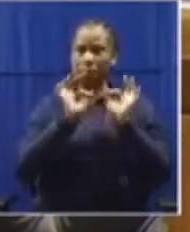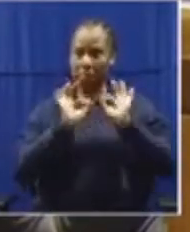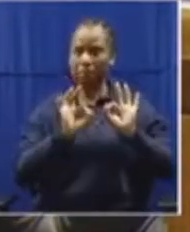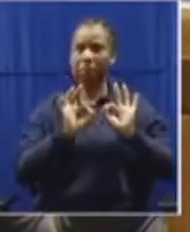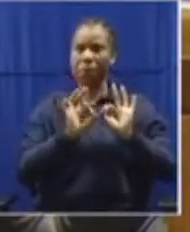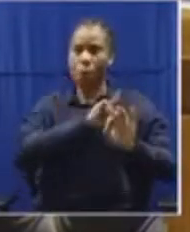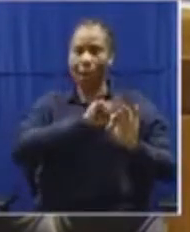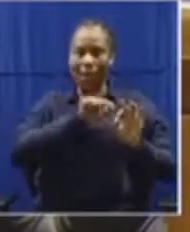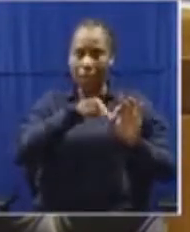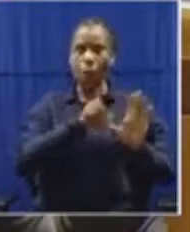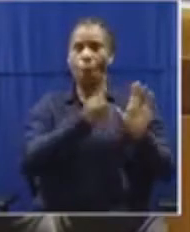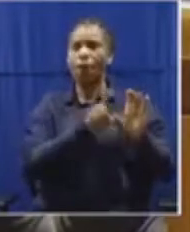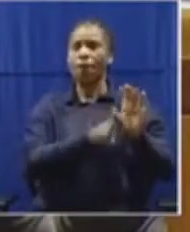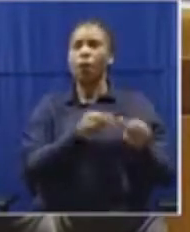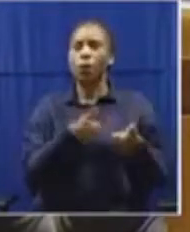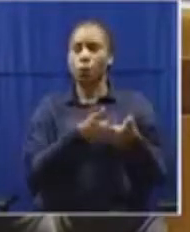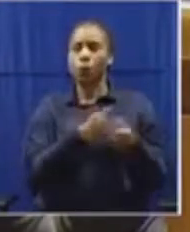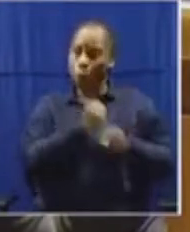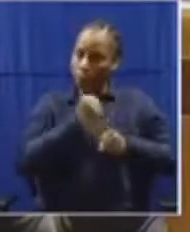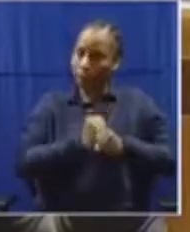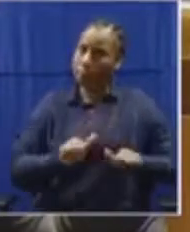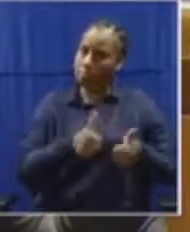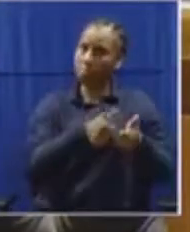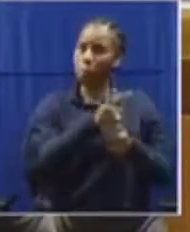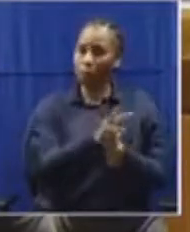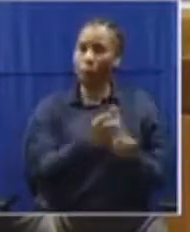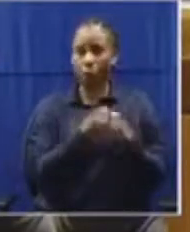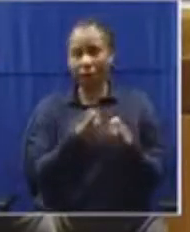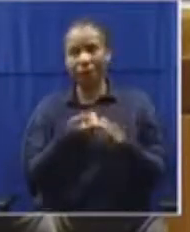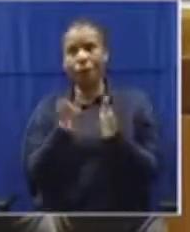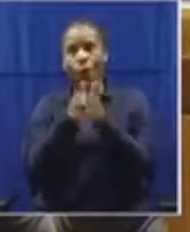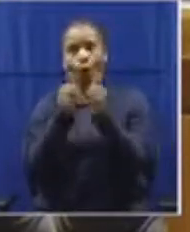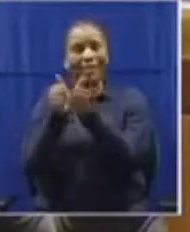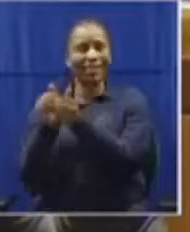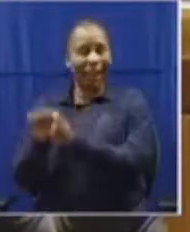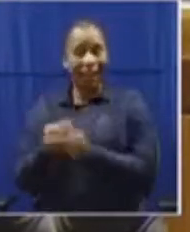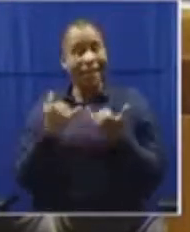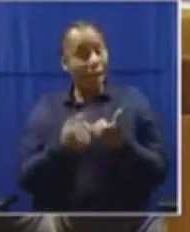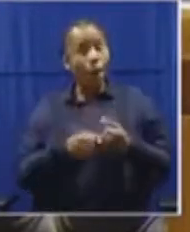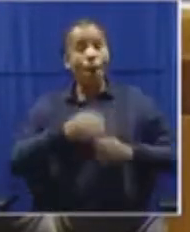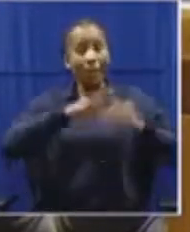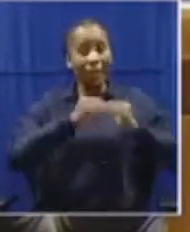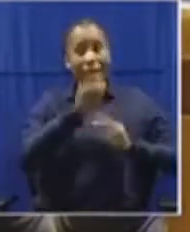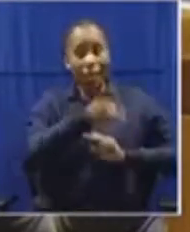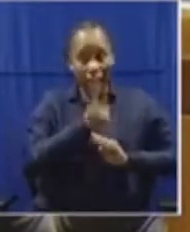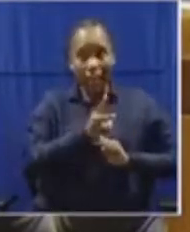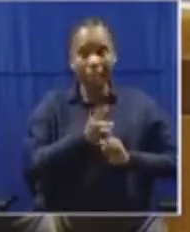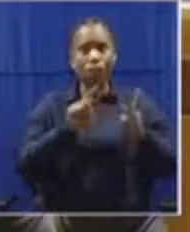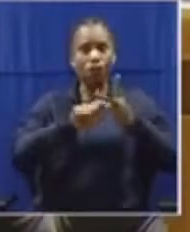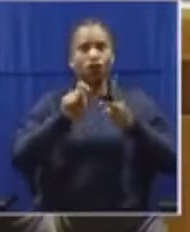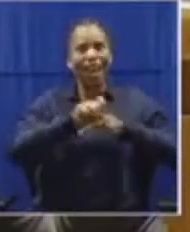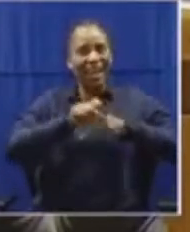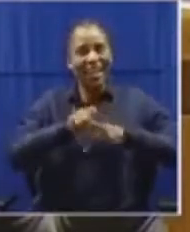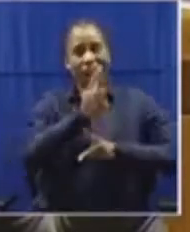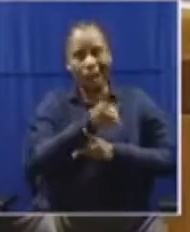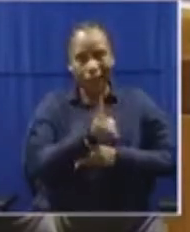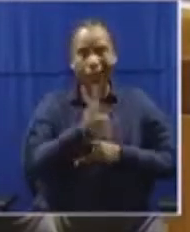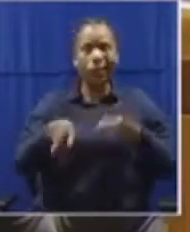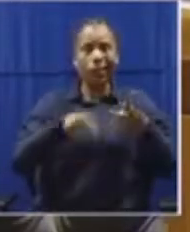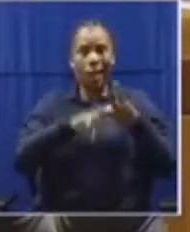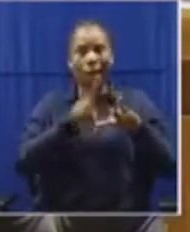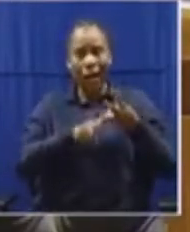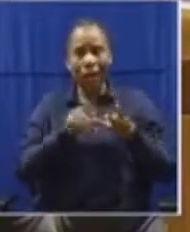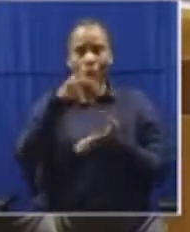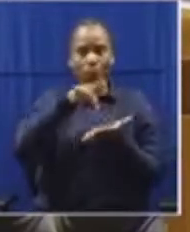with her other colleagues. And now they are rebuilding, refashioning, retraining, and they will be able to take action.